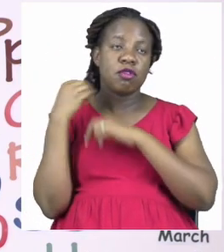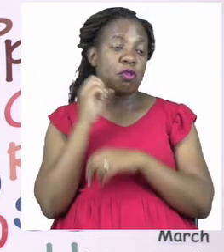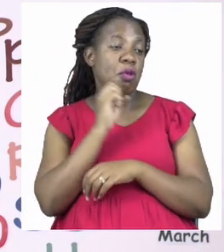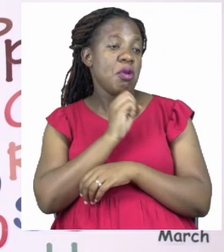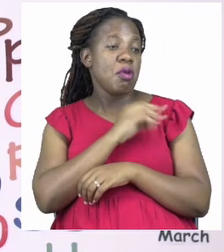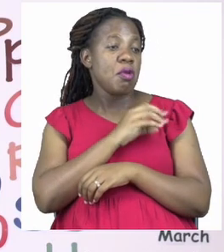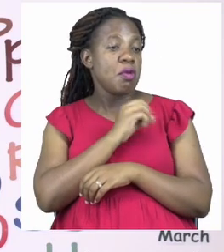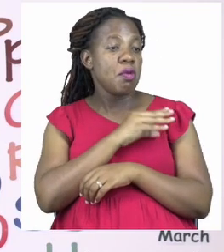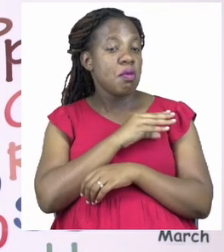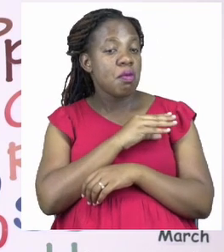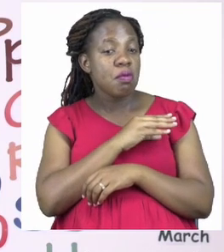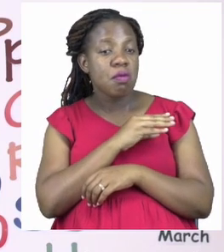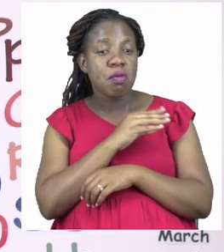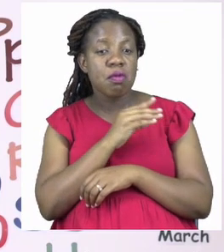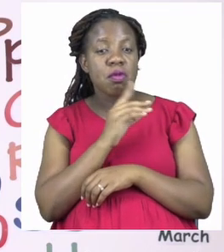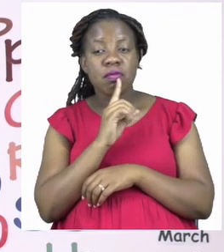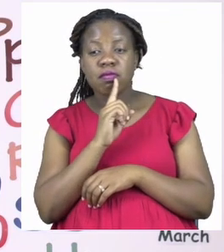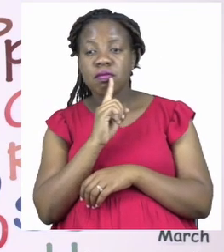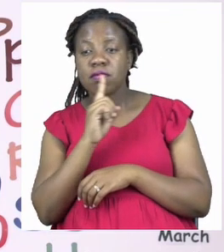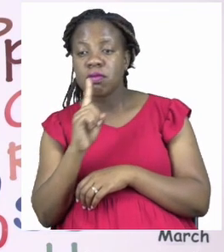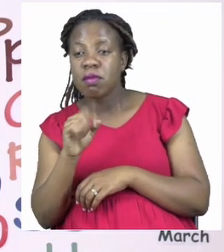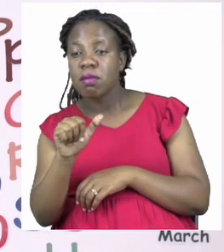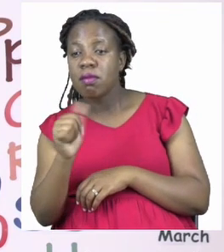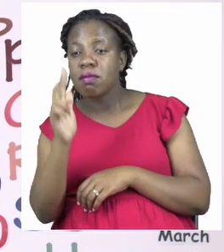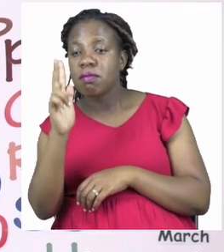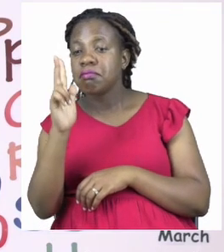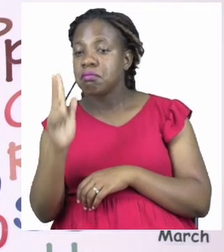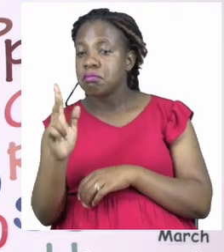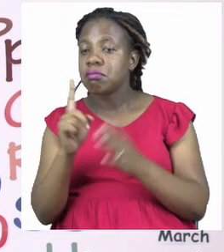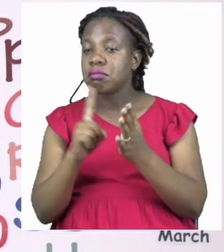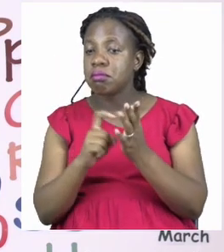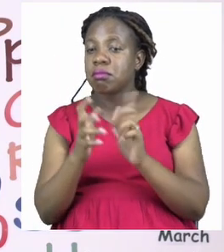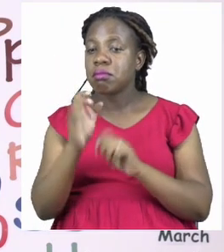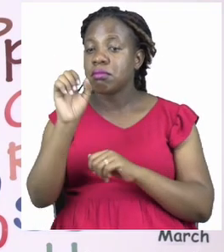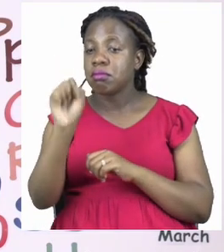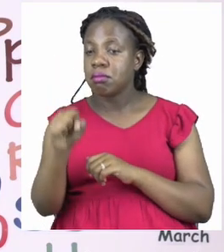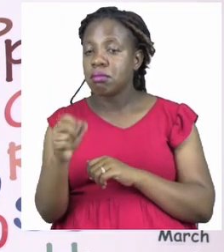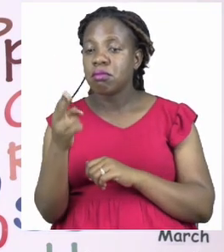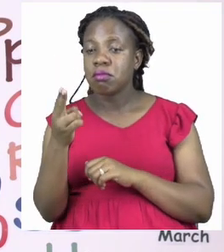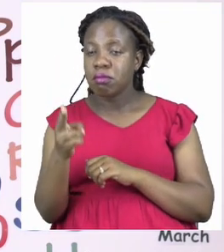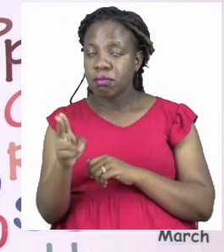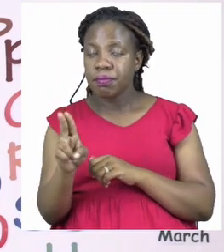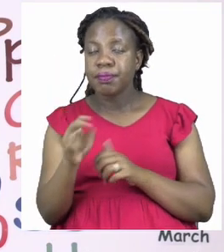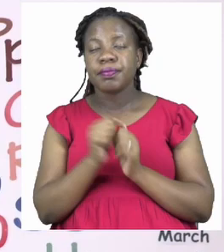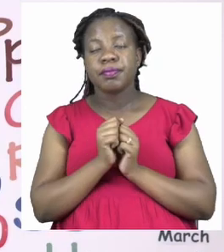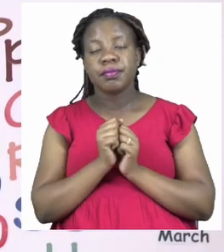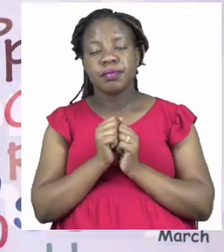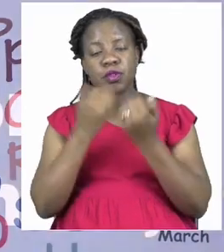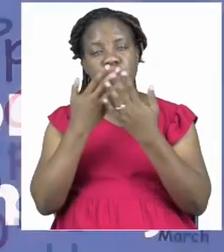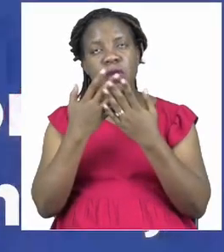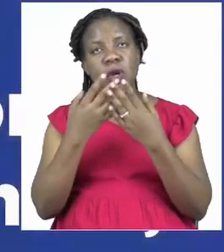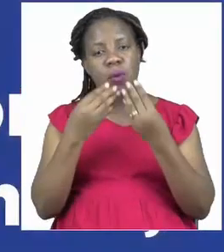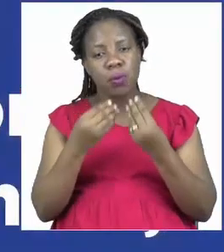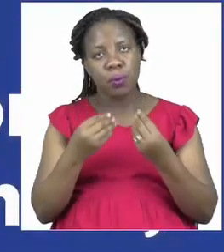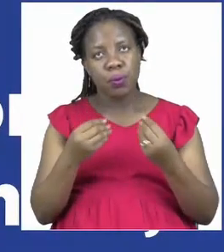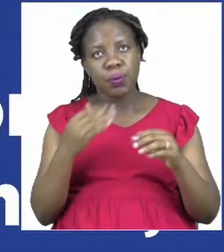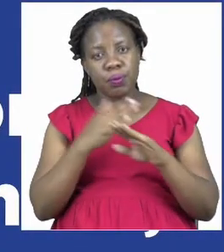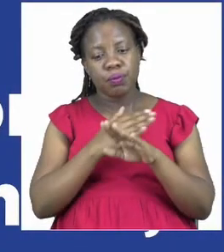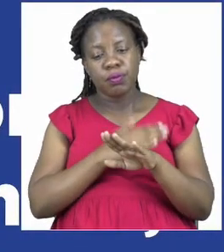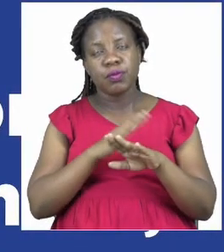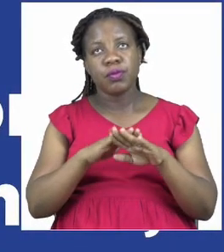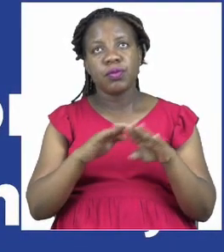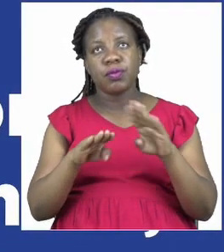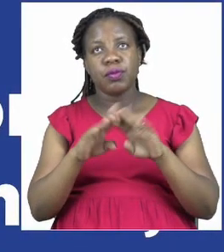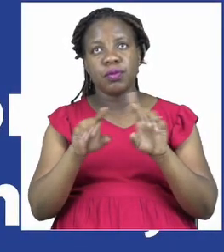the next person to sanitize as well. Make sure your hands are dry before you touch anything else. For